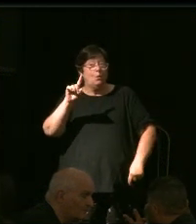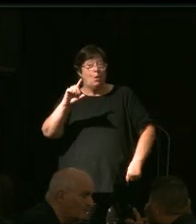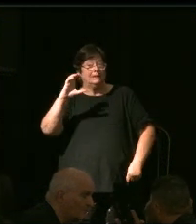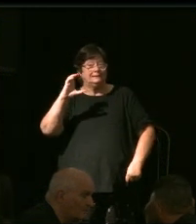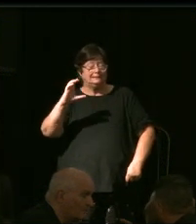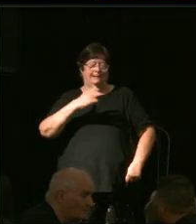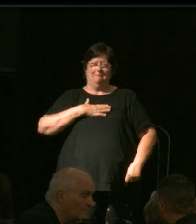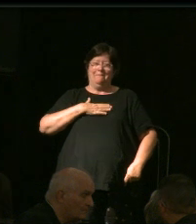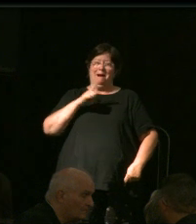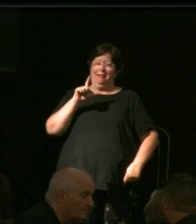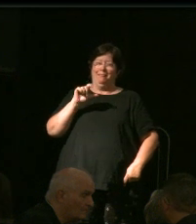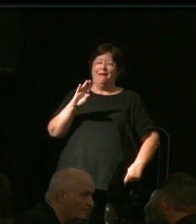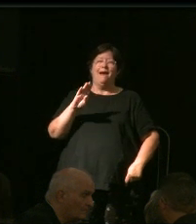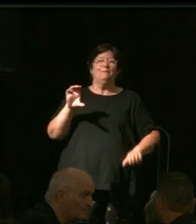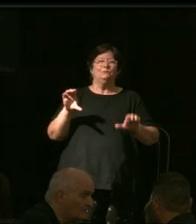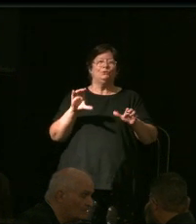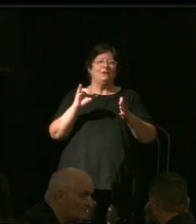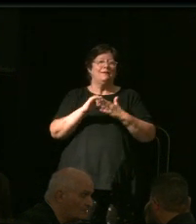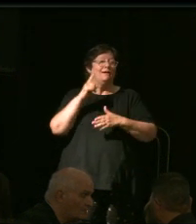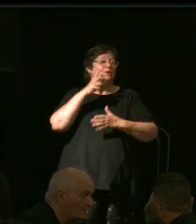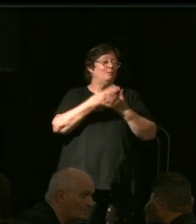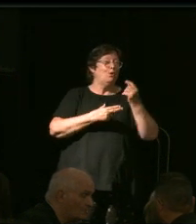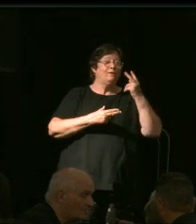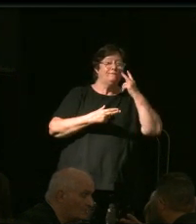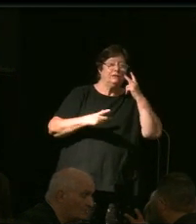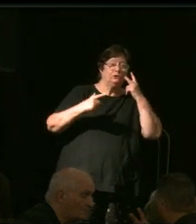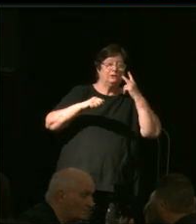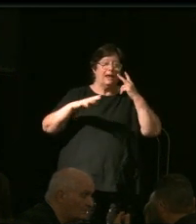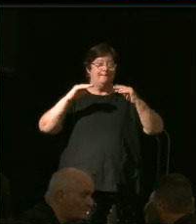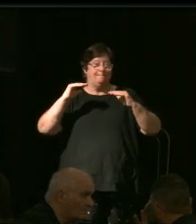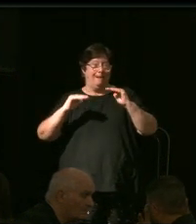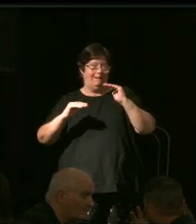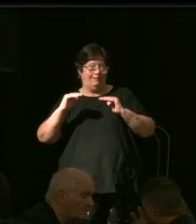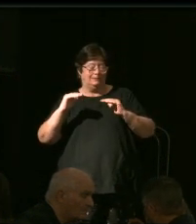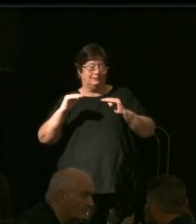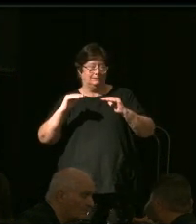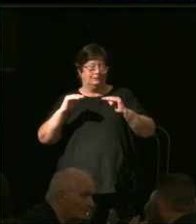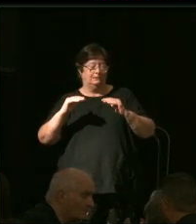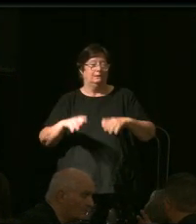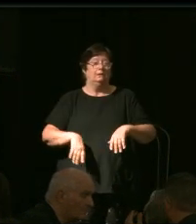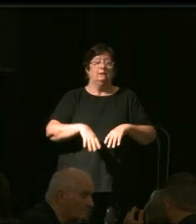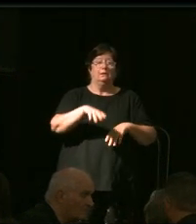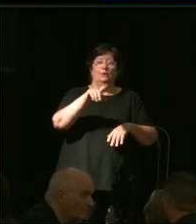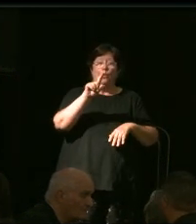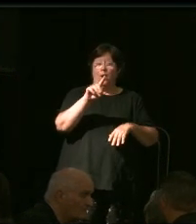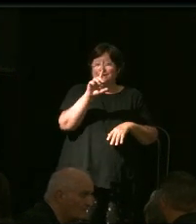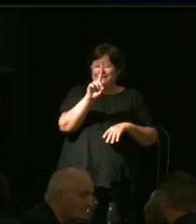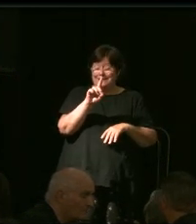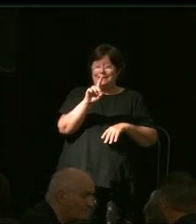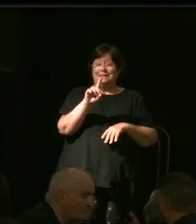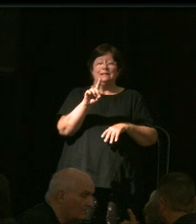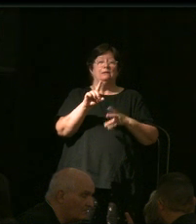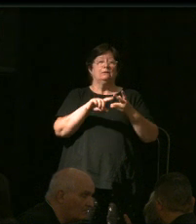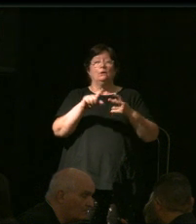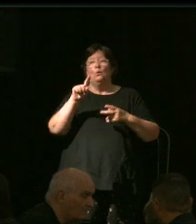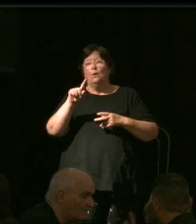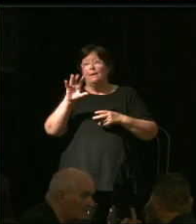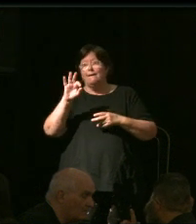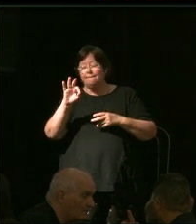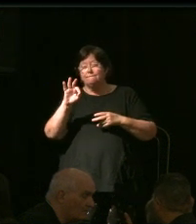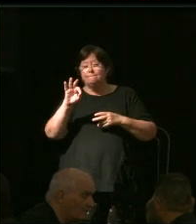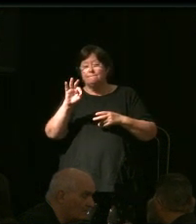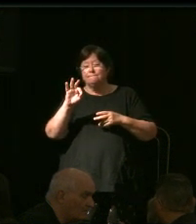my laboratory is conducting for both vision and balance. USH1D,